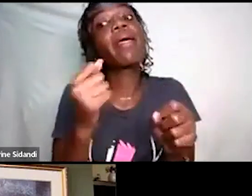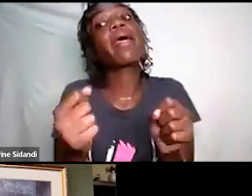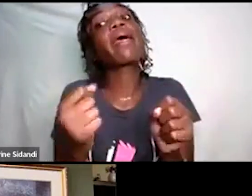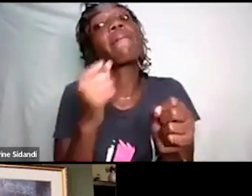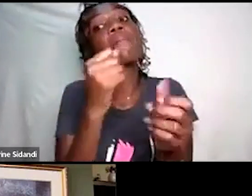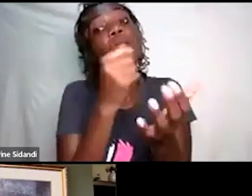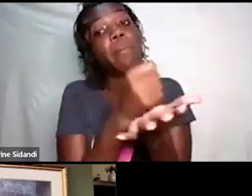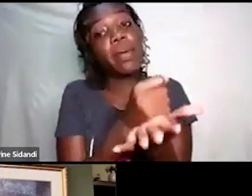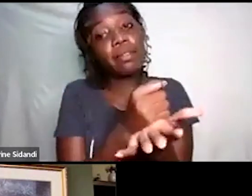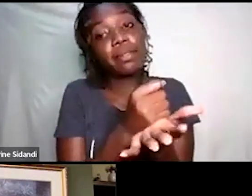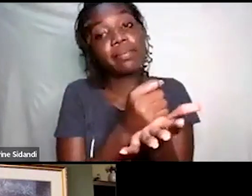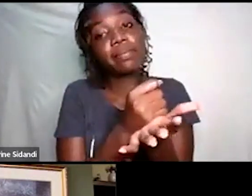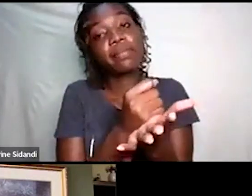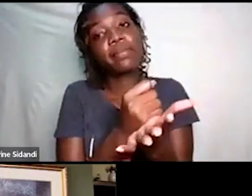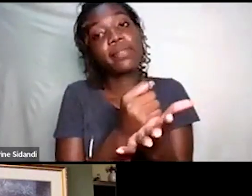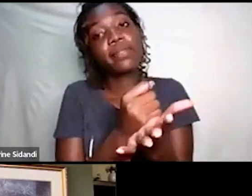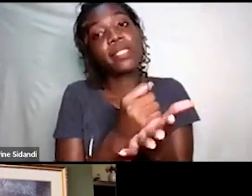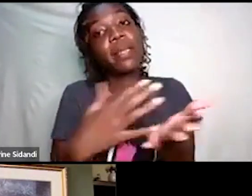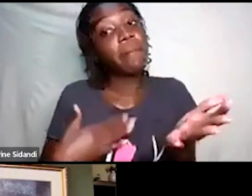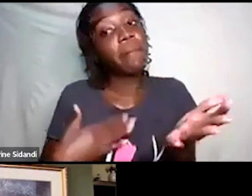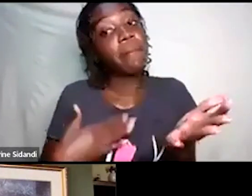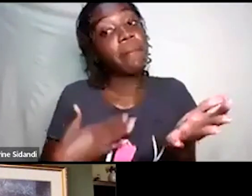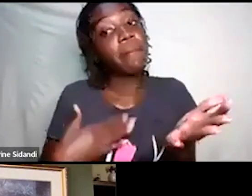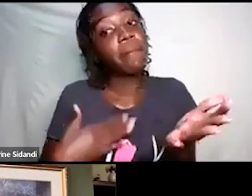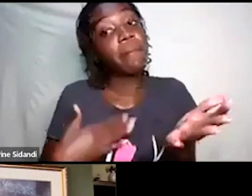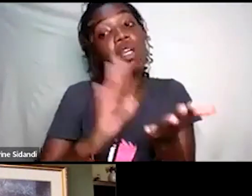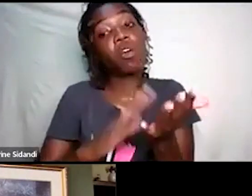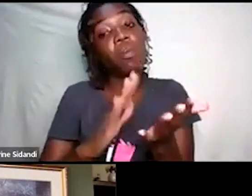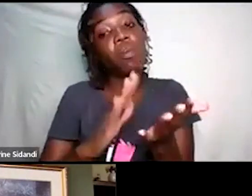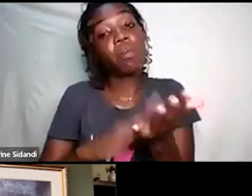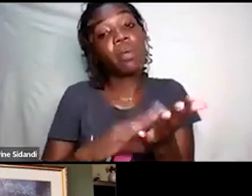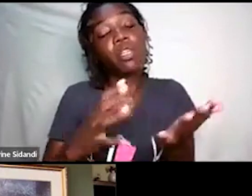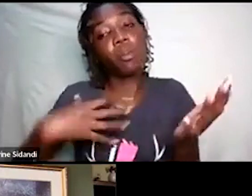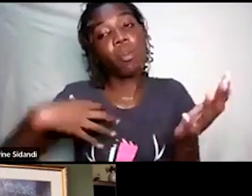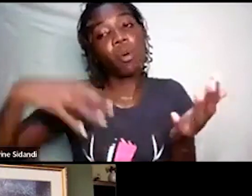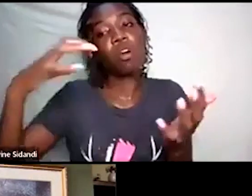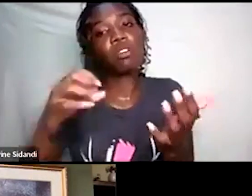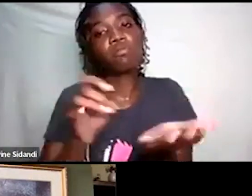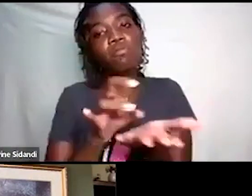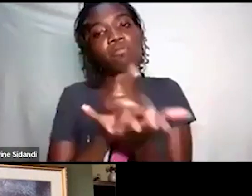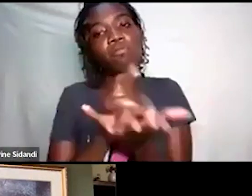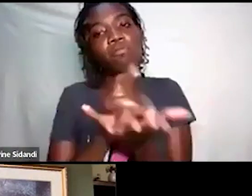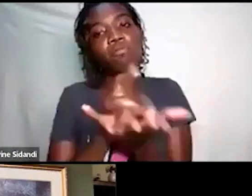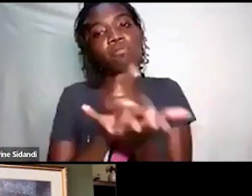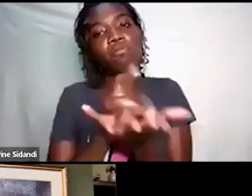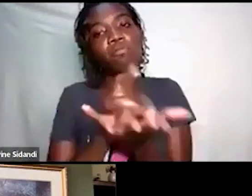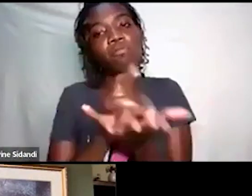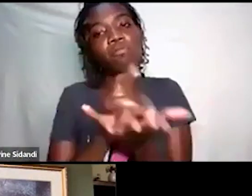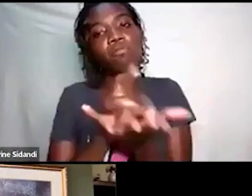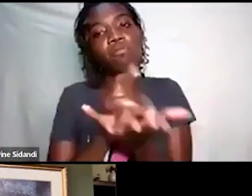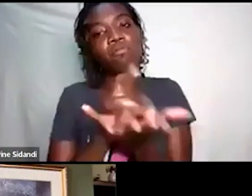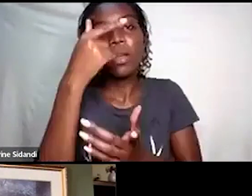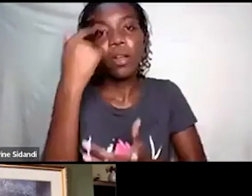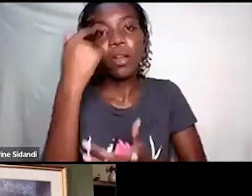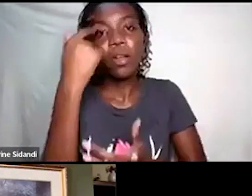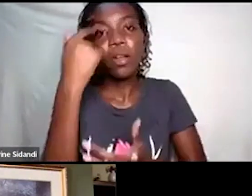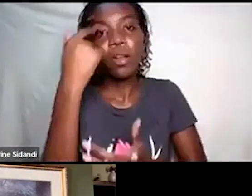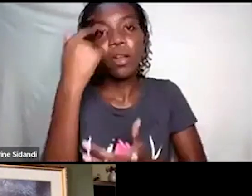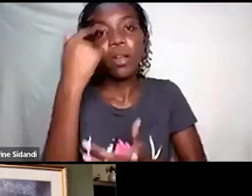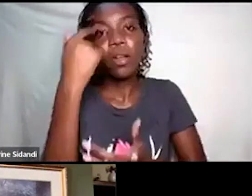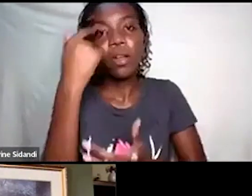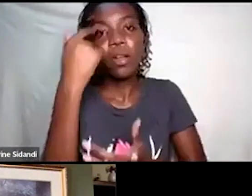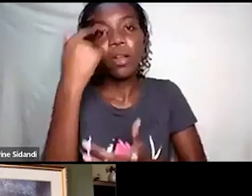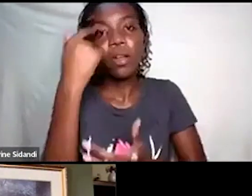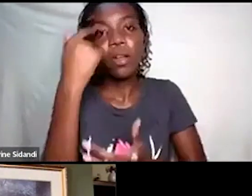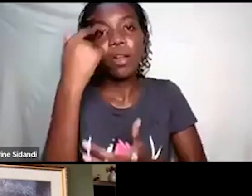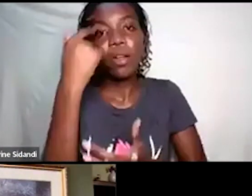had to recommend my boss be fired because he was harassing young girls. It was so traumatic. Even as HR, I was